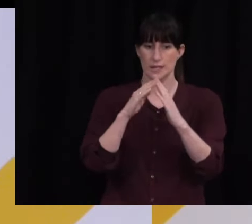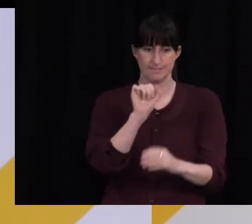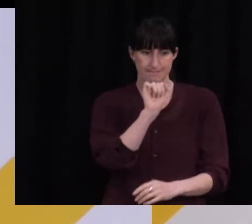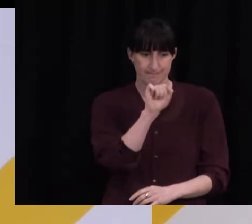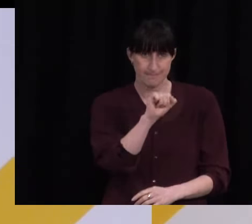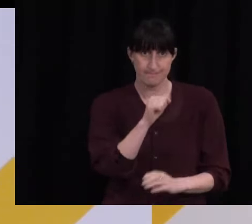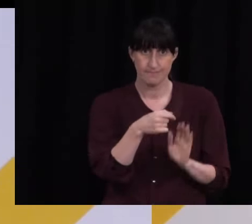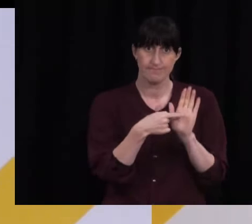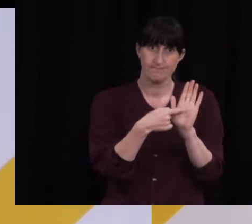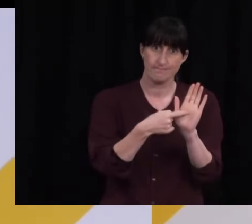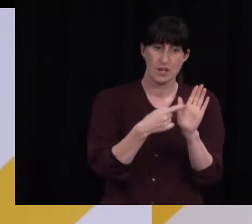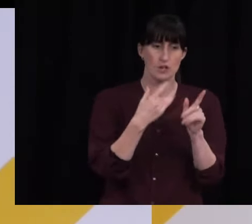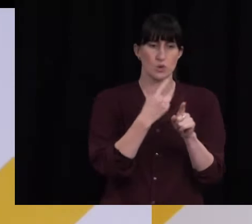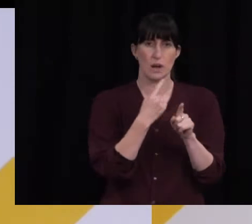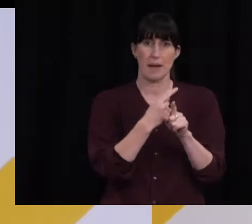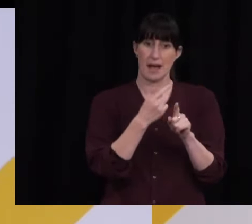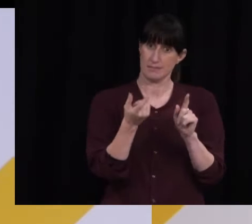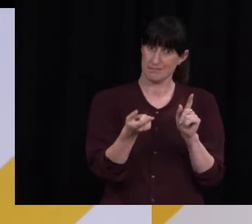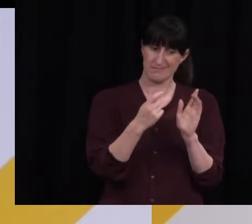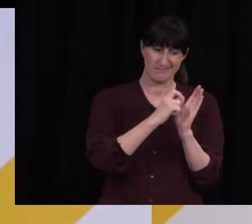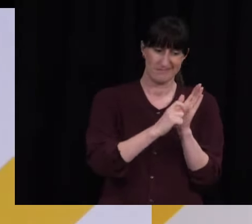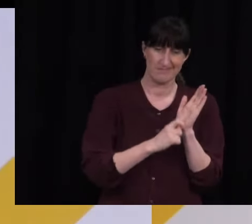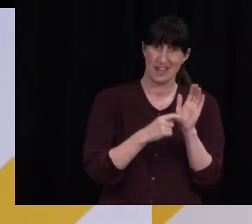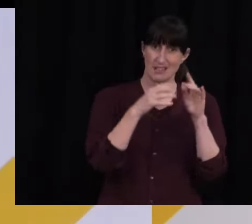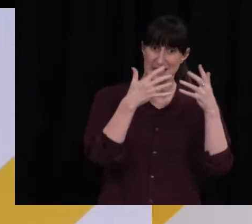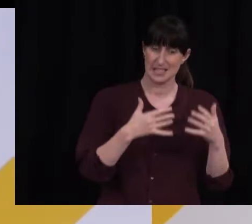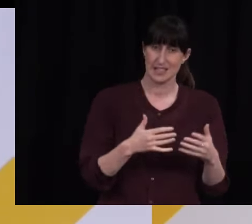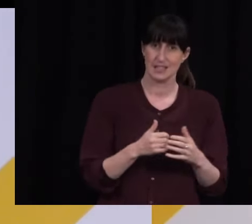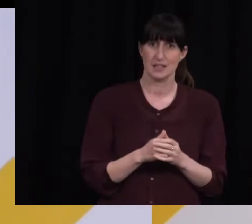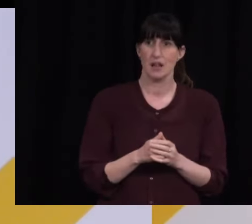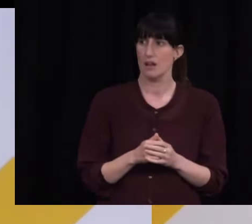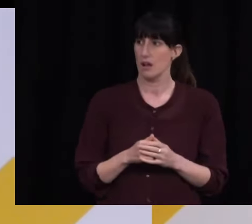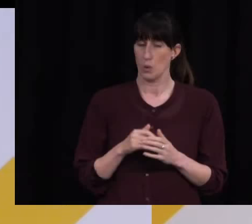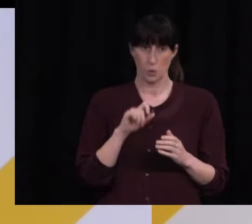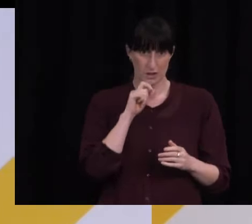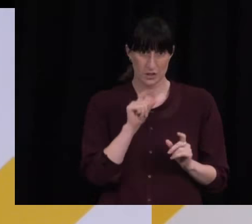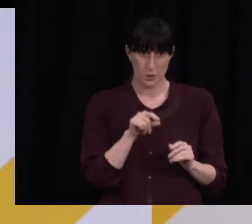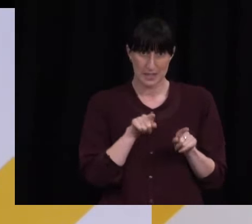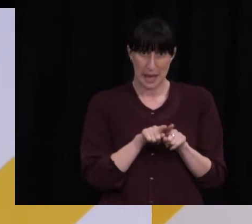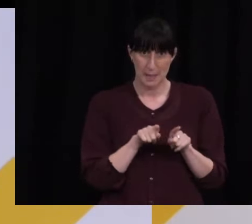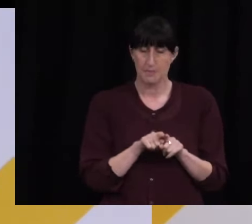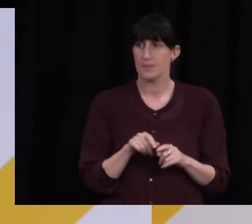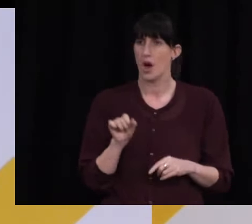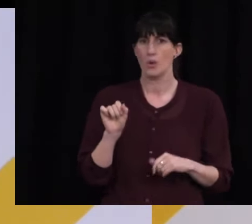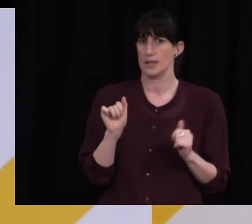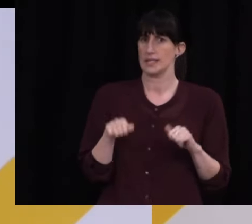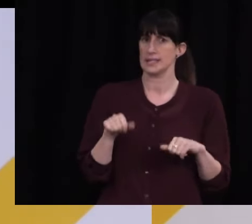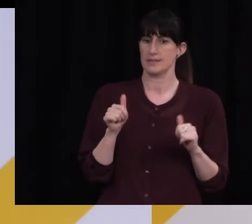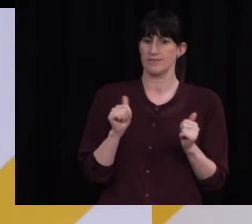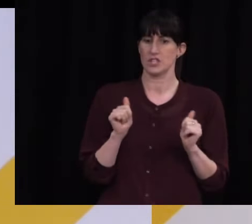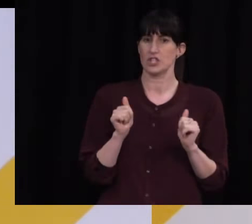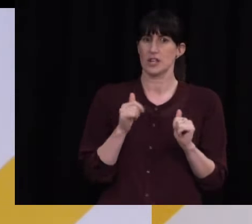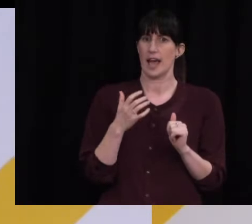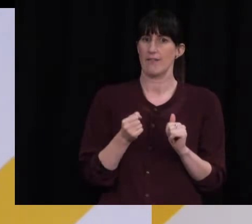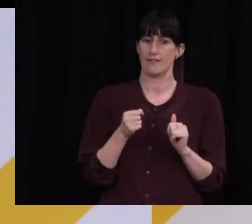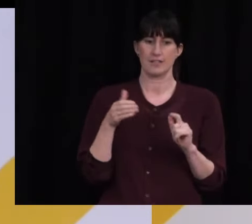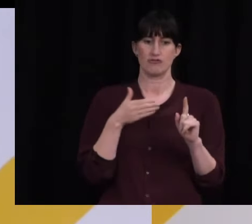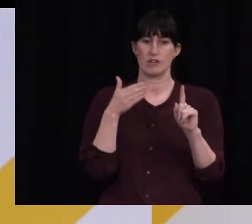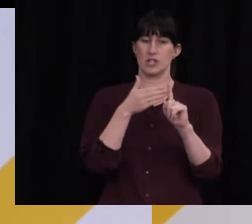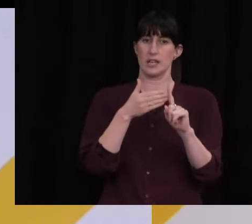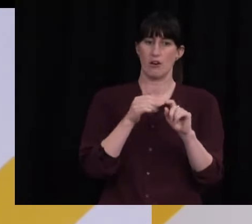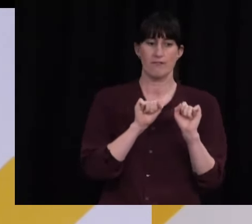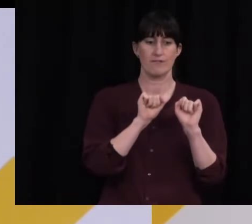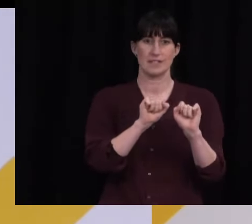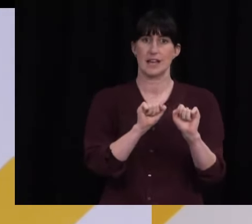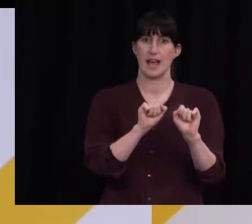already part of the mix. Specifically, Yep. would you like to do So, catch-up program? so door-to-door is part of the mix, and just to give you a sense, we